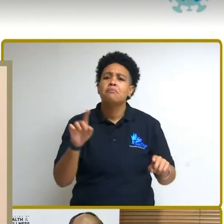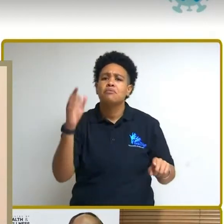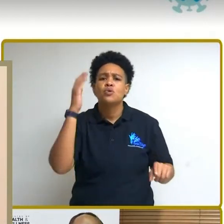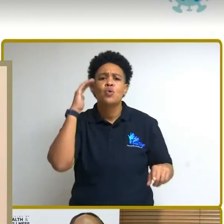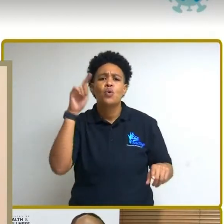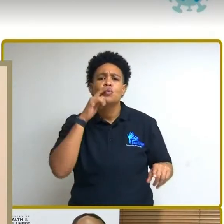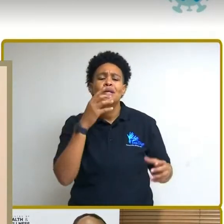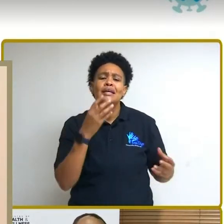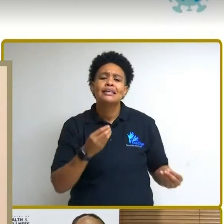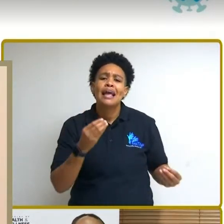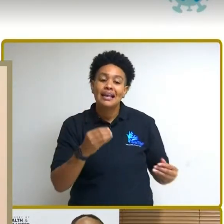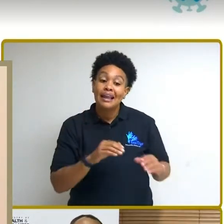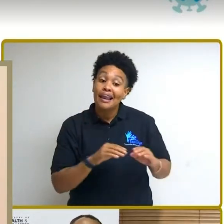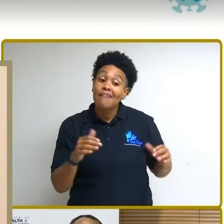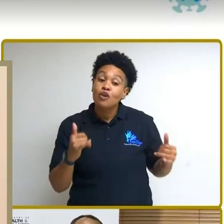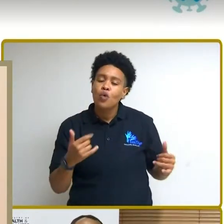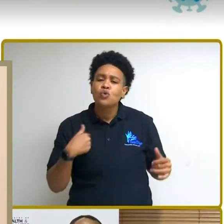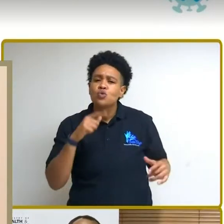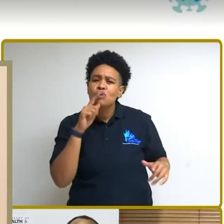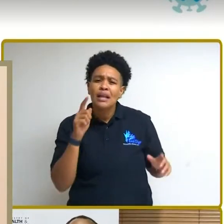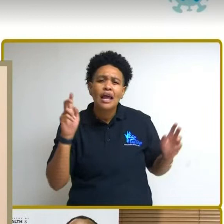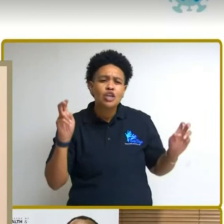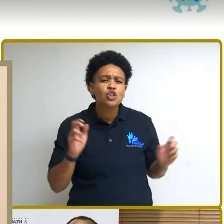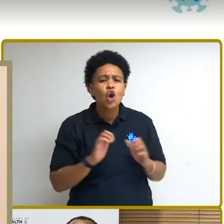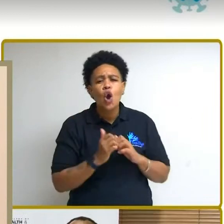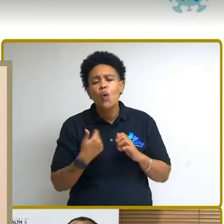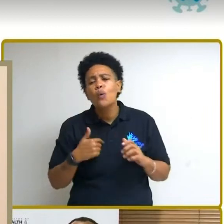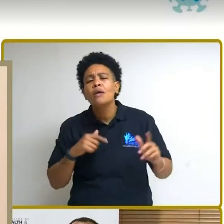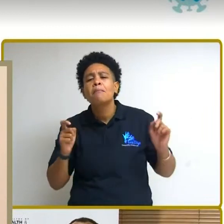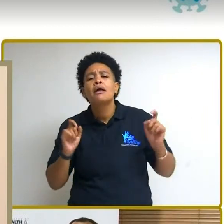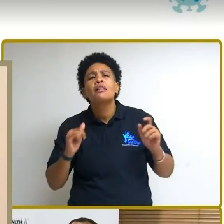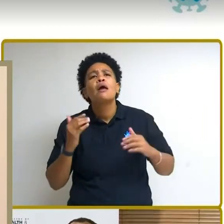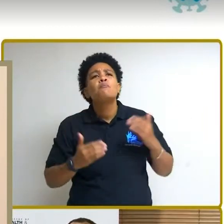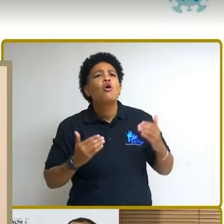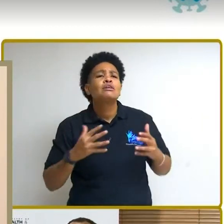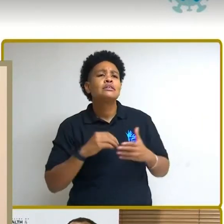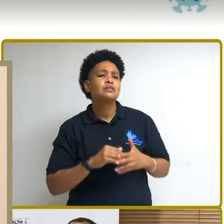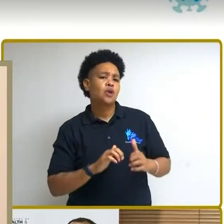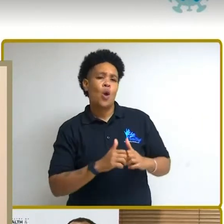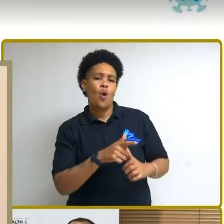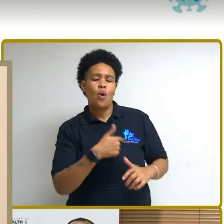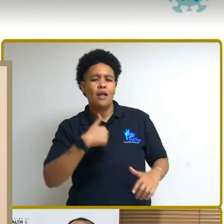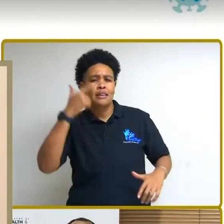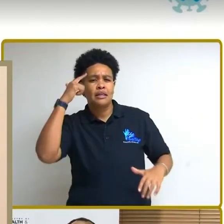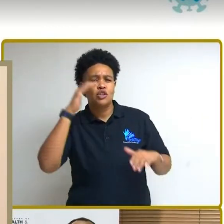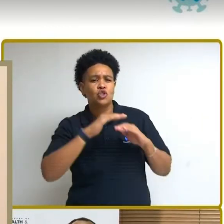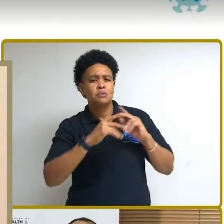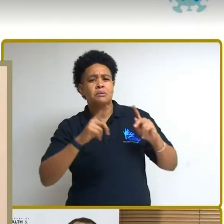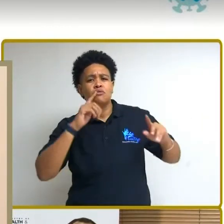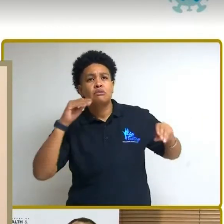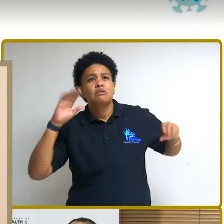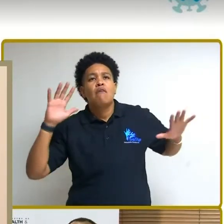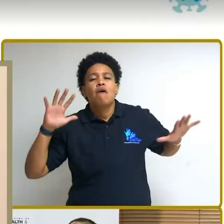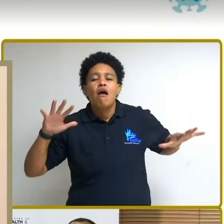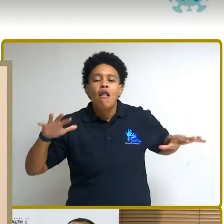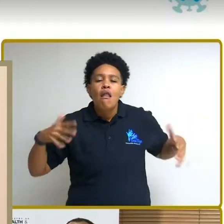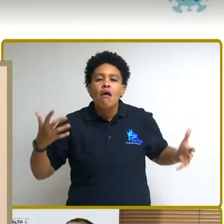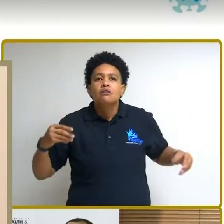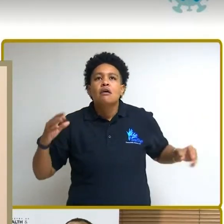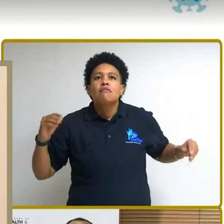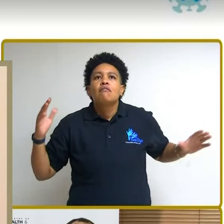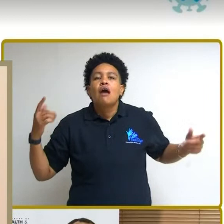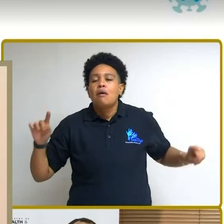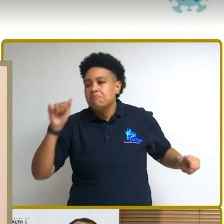at a delicate stage now, so it's really a matter of how we manage that process. I think Jamaicans have sacrificed a lot in